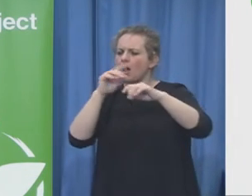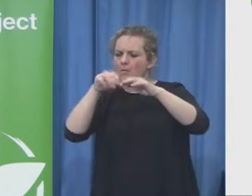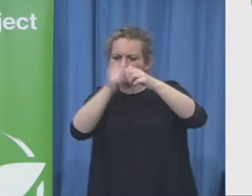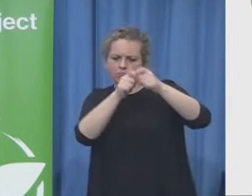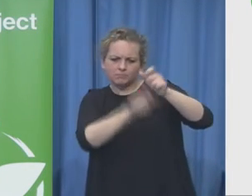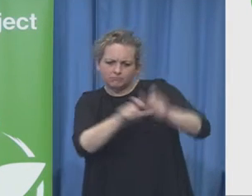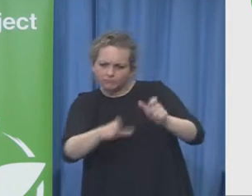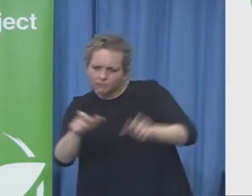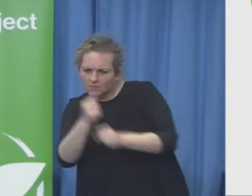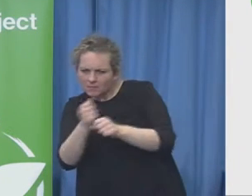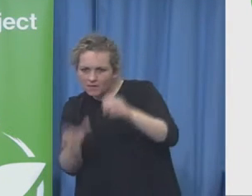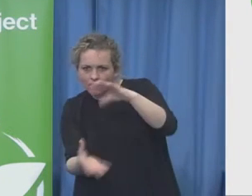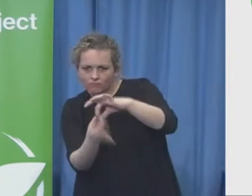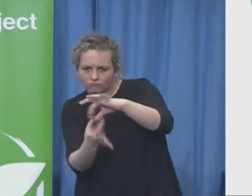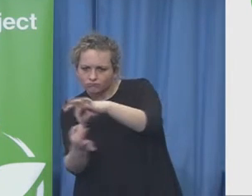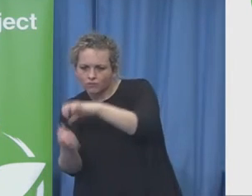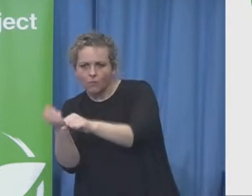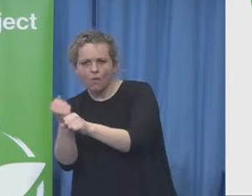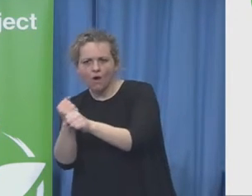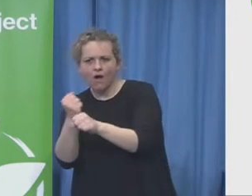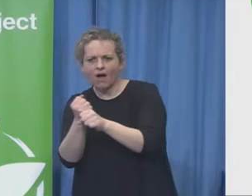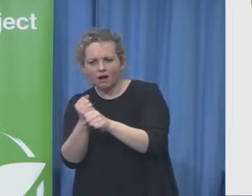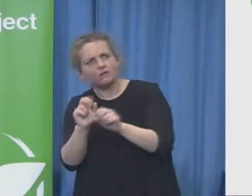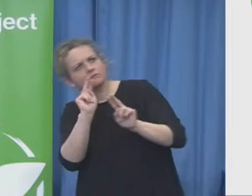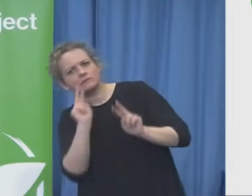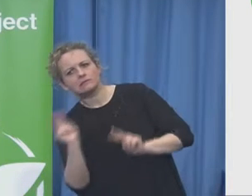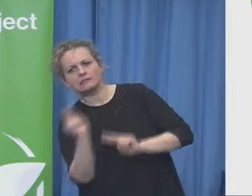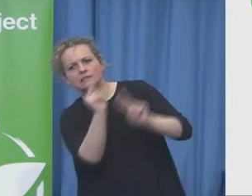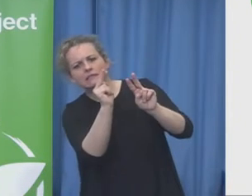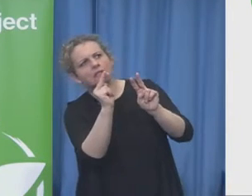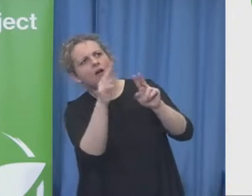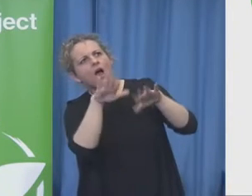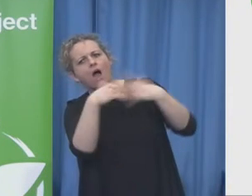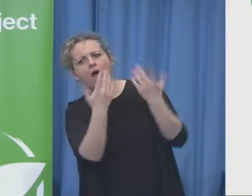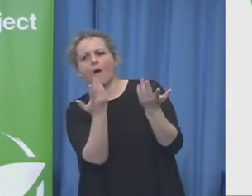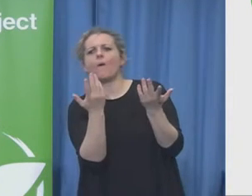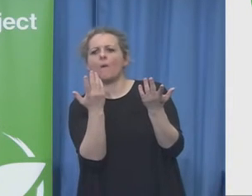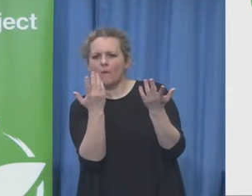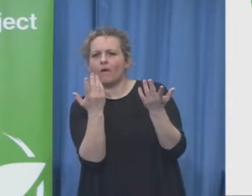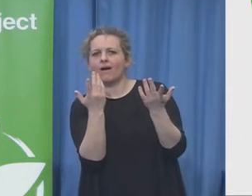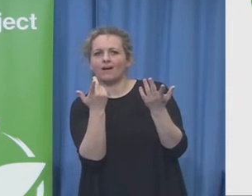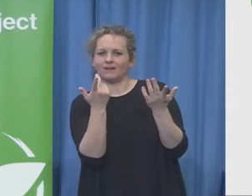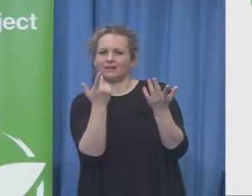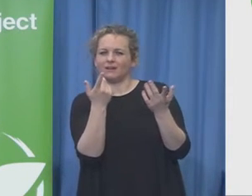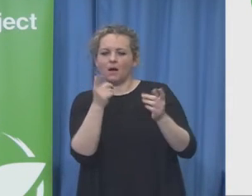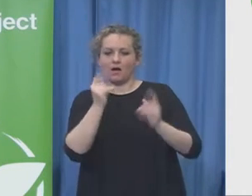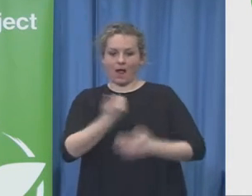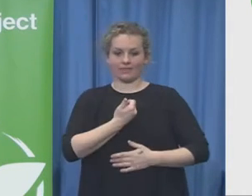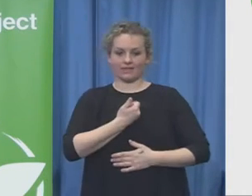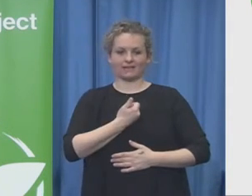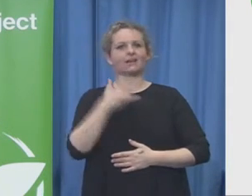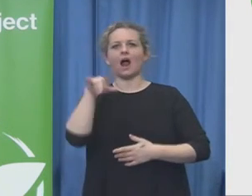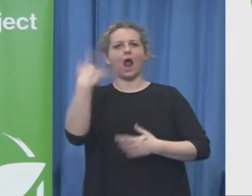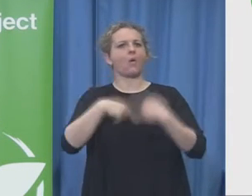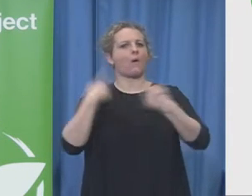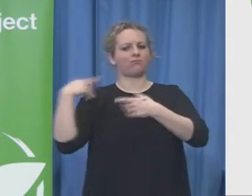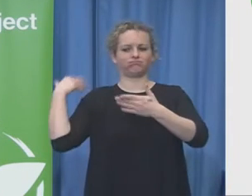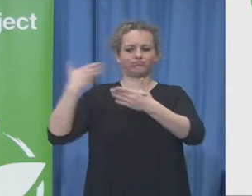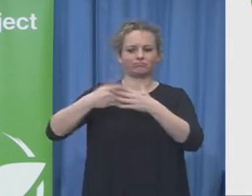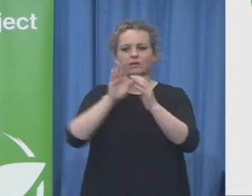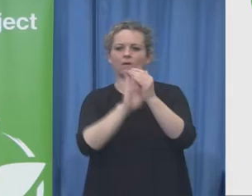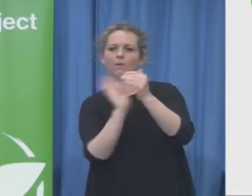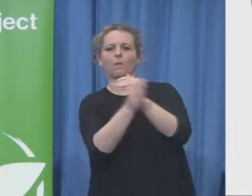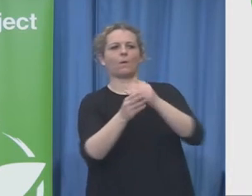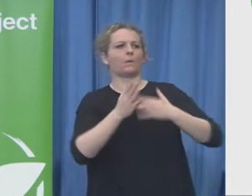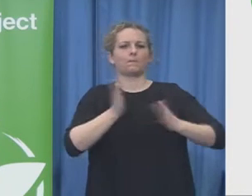been ignored because the social change world looks at what is the impact, how can we scale this, the